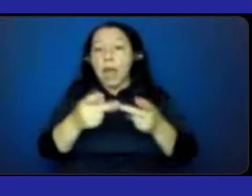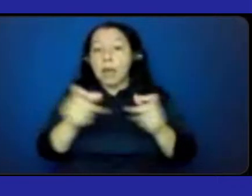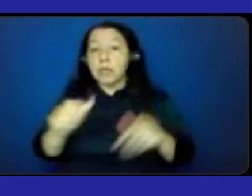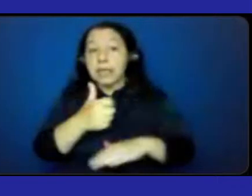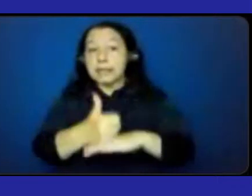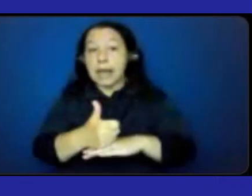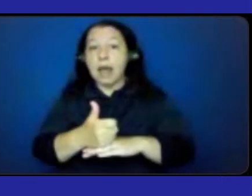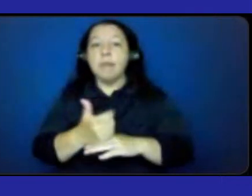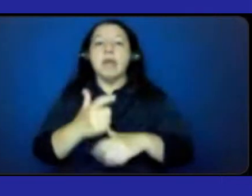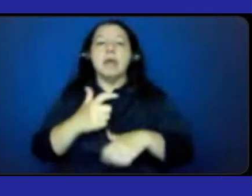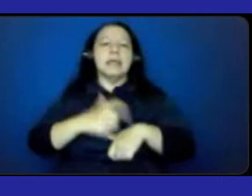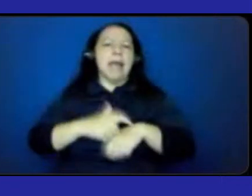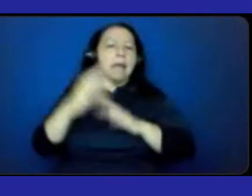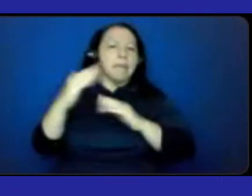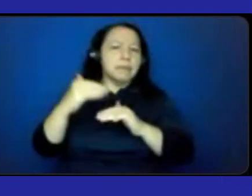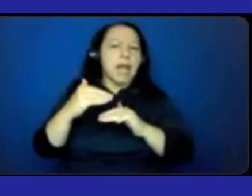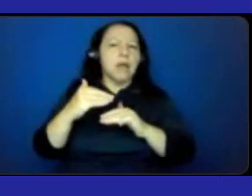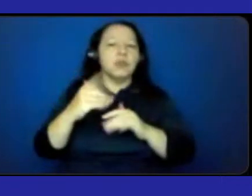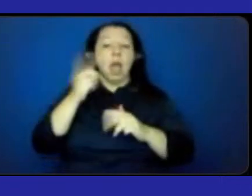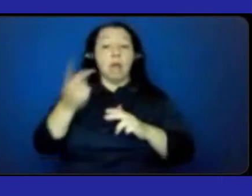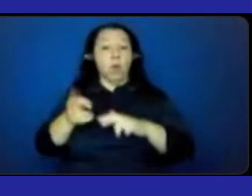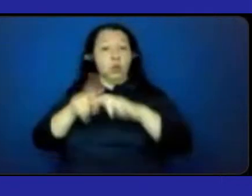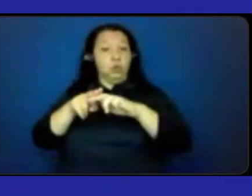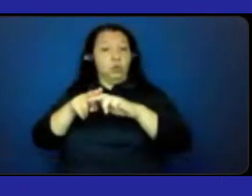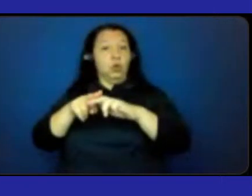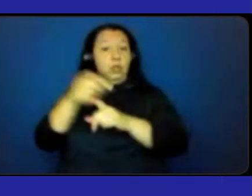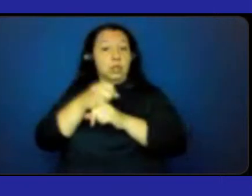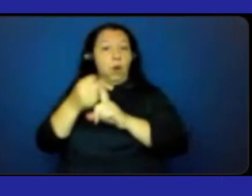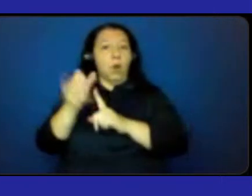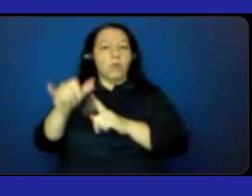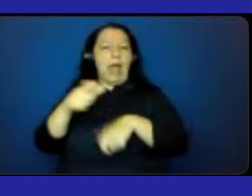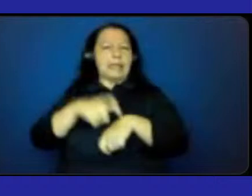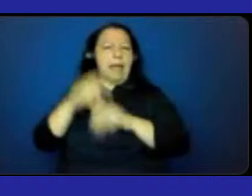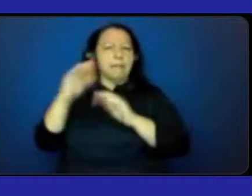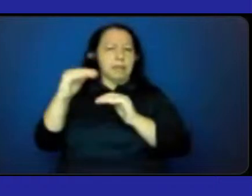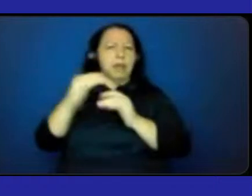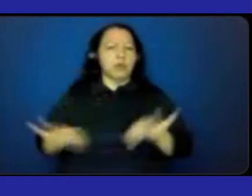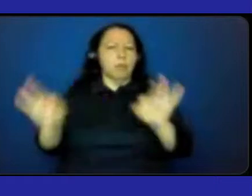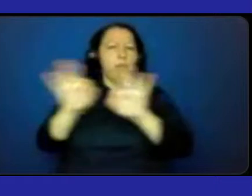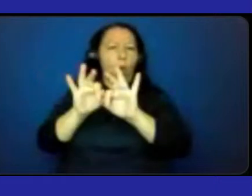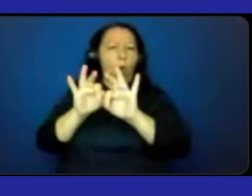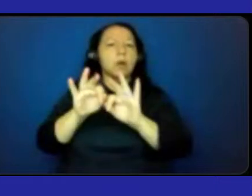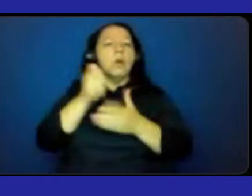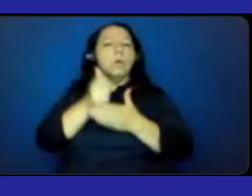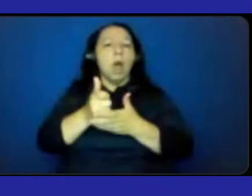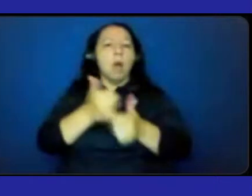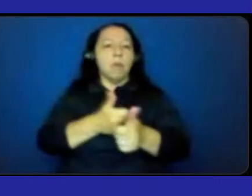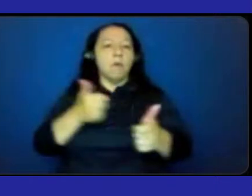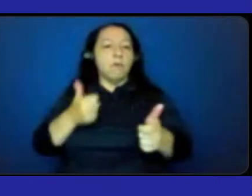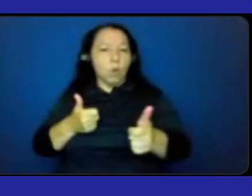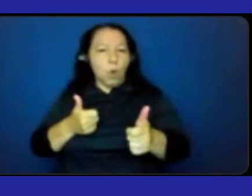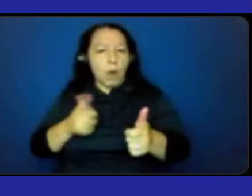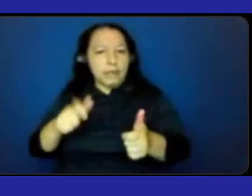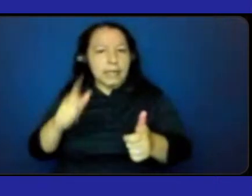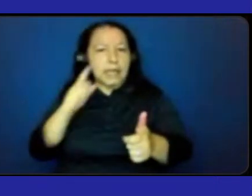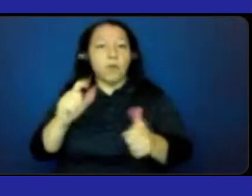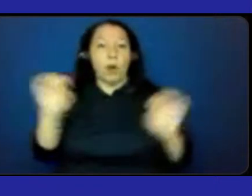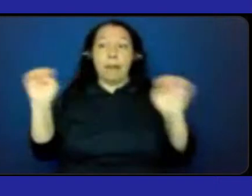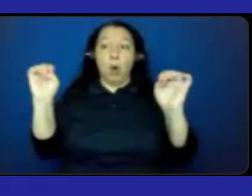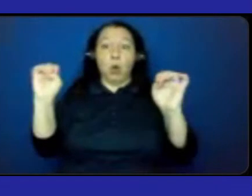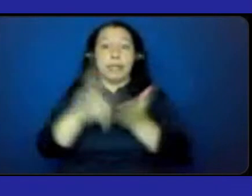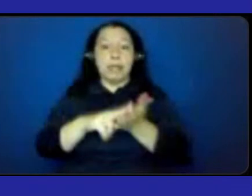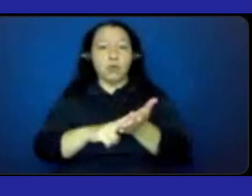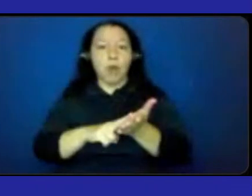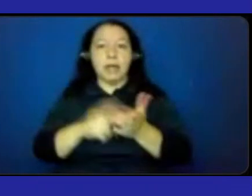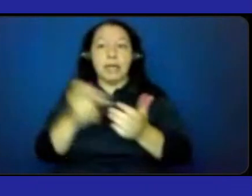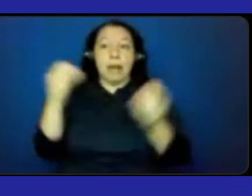scenario, that timeline is particularly important. This will help avoid the need for emergency procurement and contracting in the future by having the